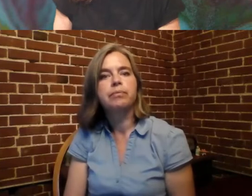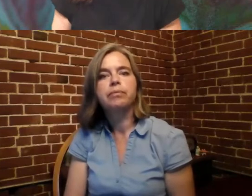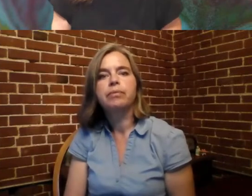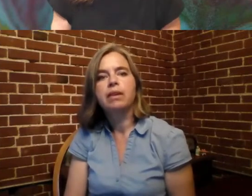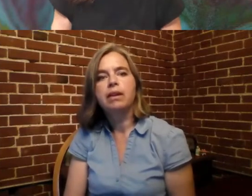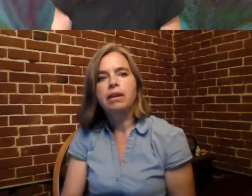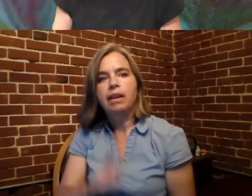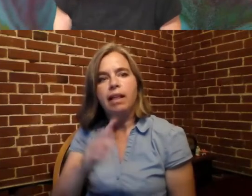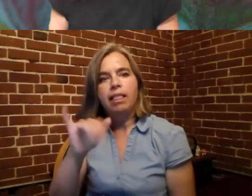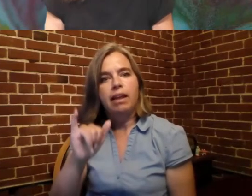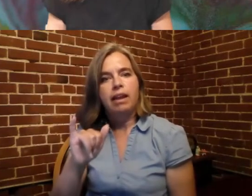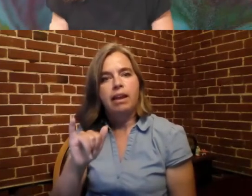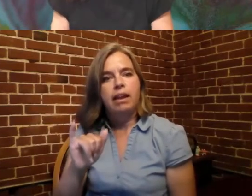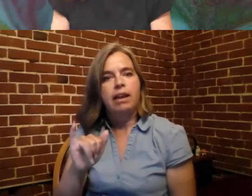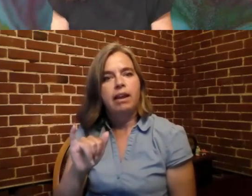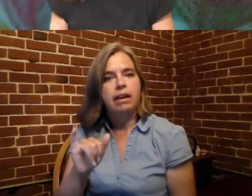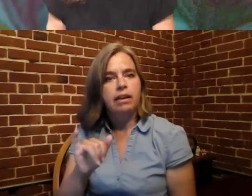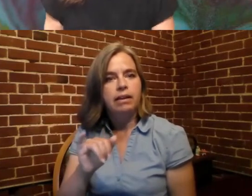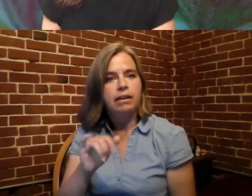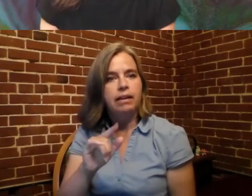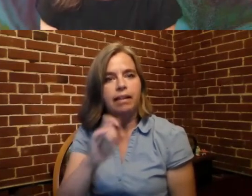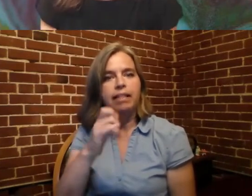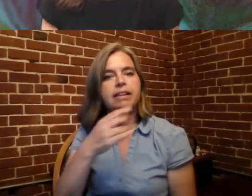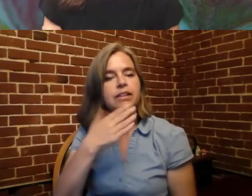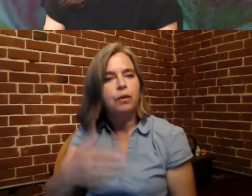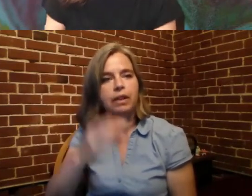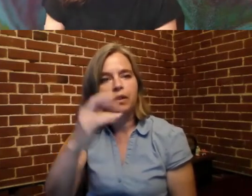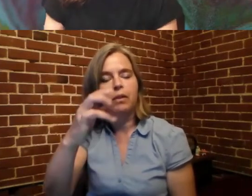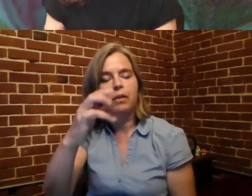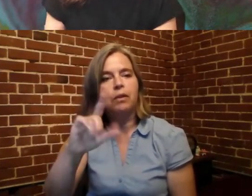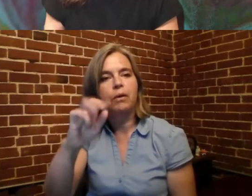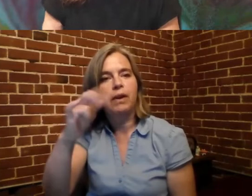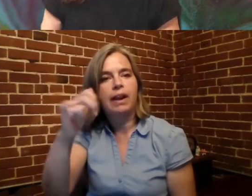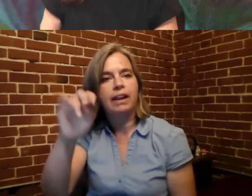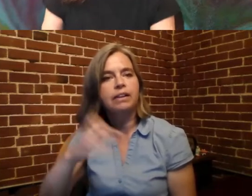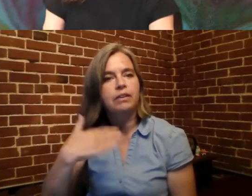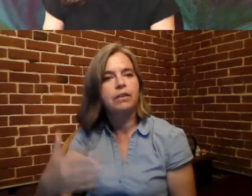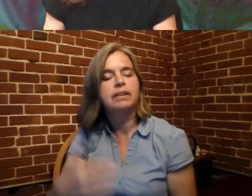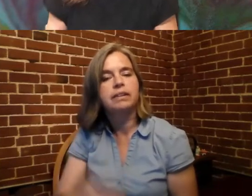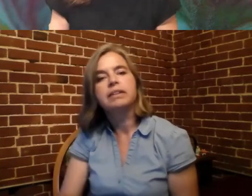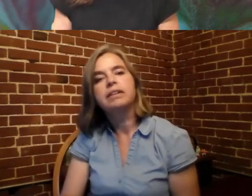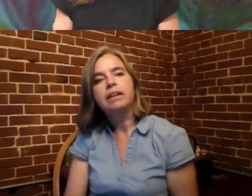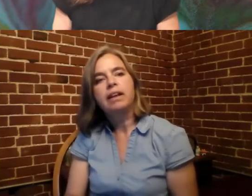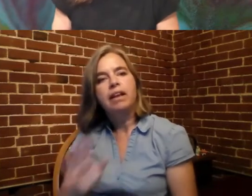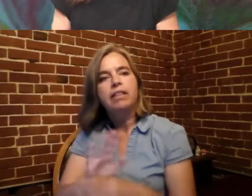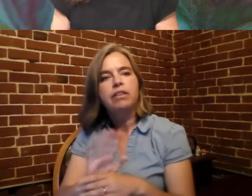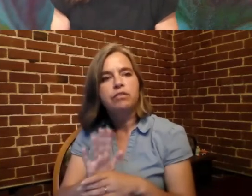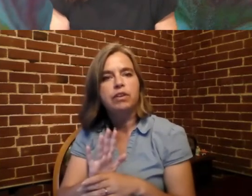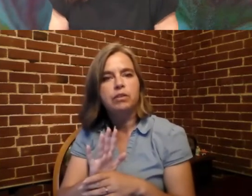I think we are looking. Yeah. Go ahead, Lorraine. Well, it's the film is a